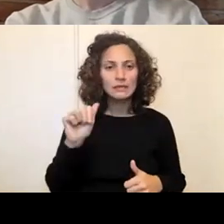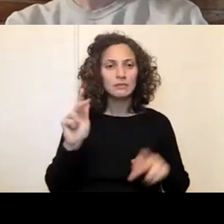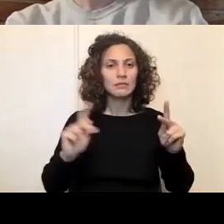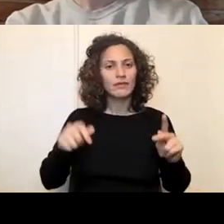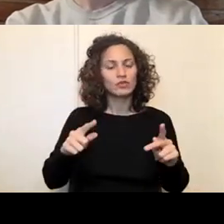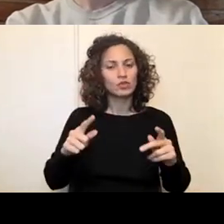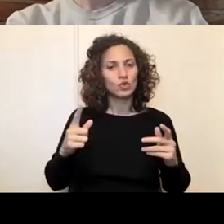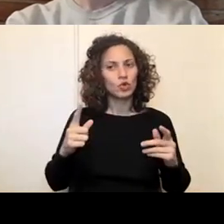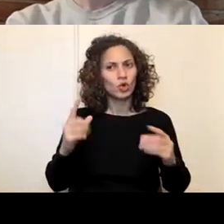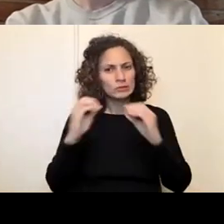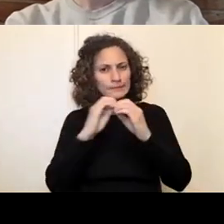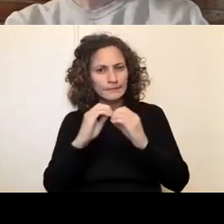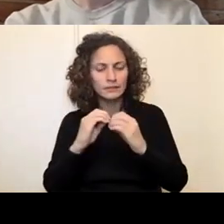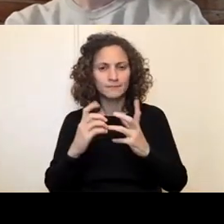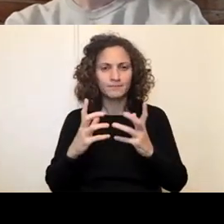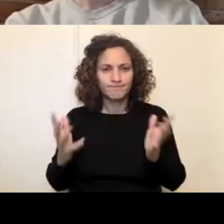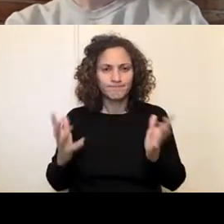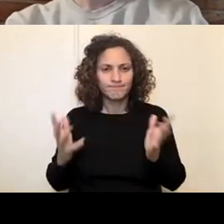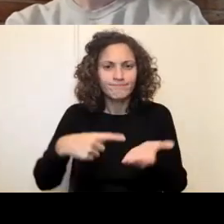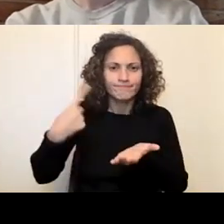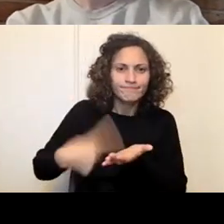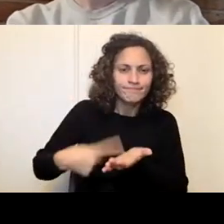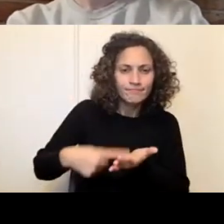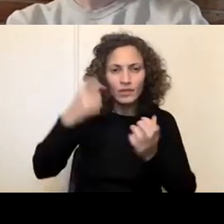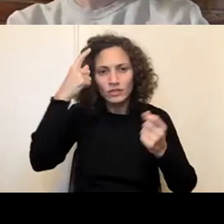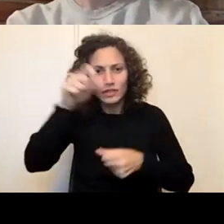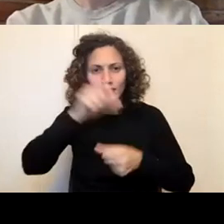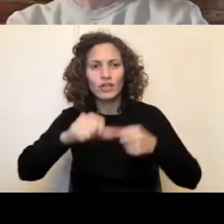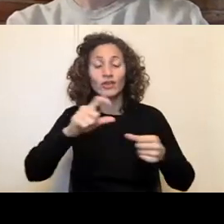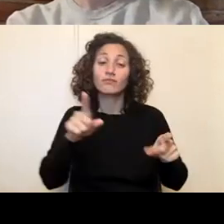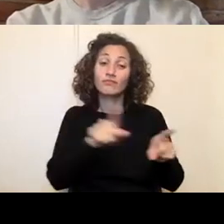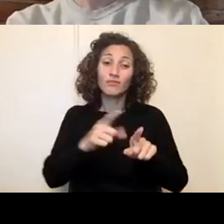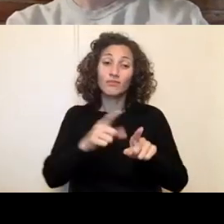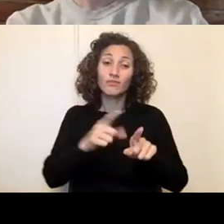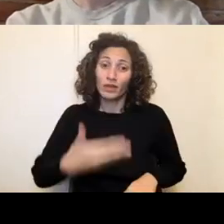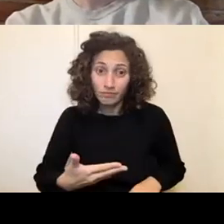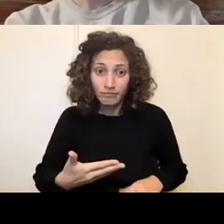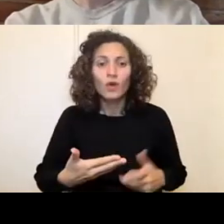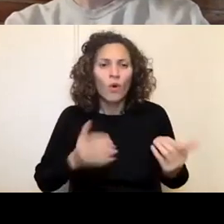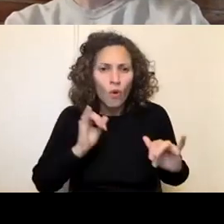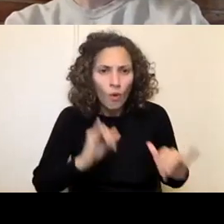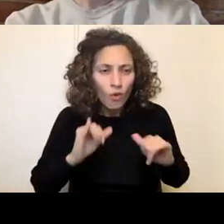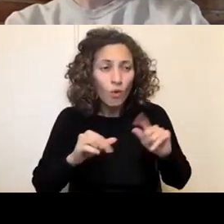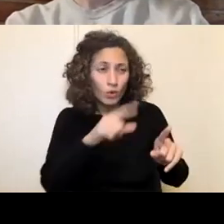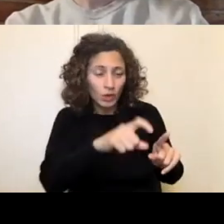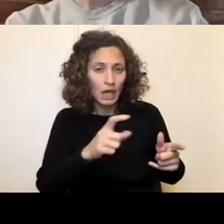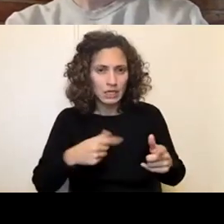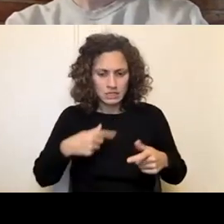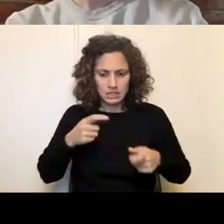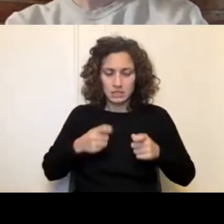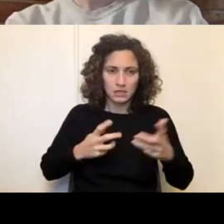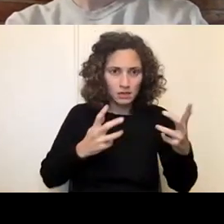this dialogue and this understanding of one another, and willingness to make modifications and